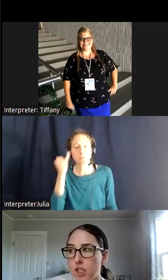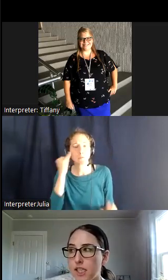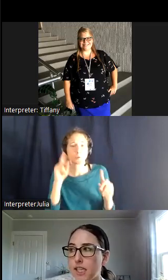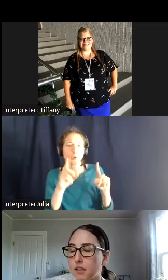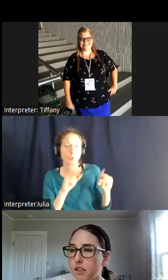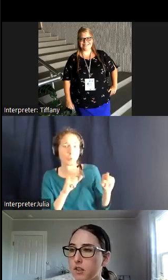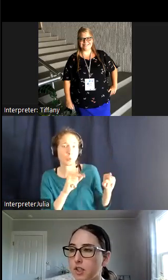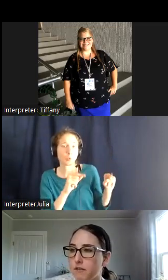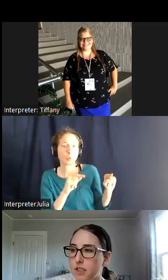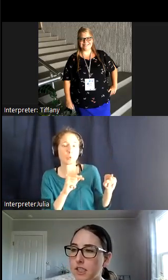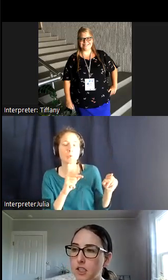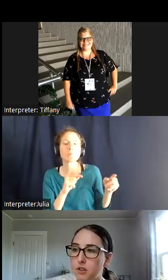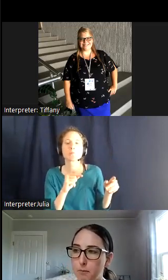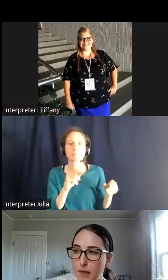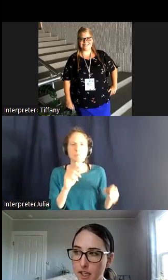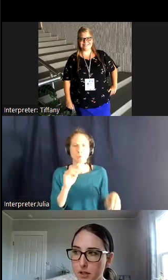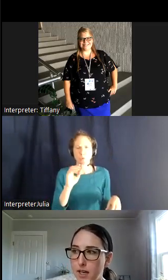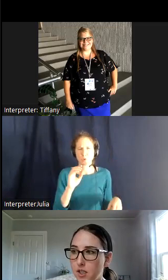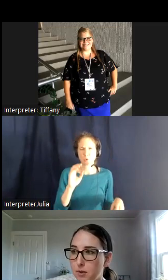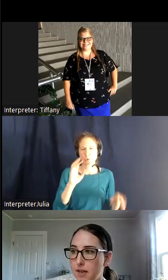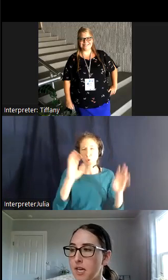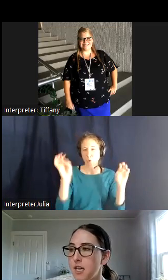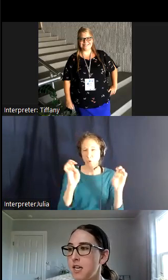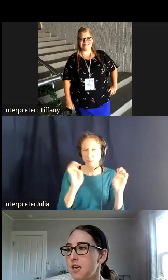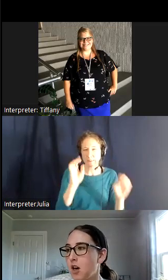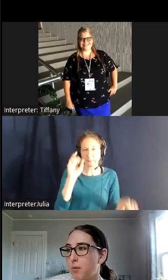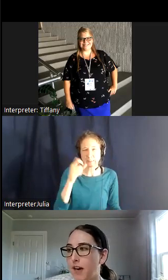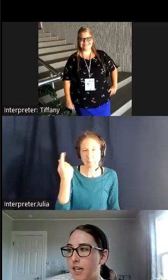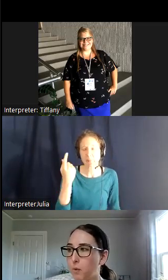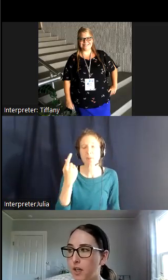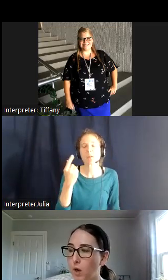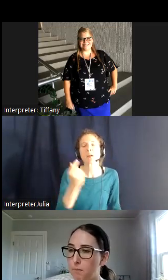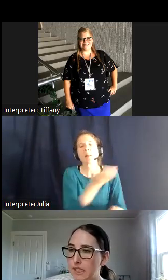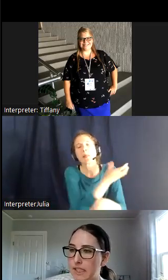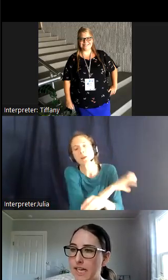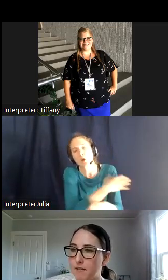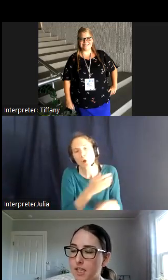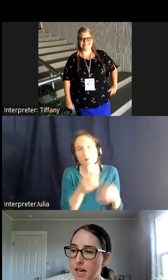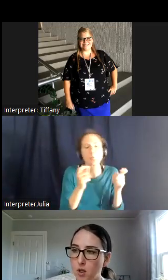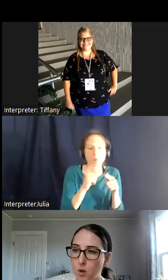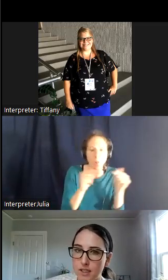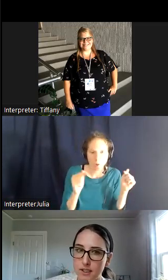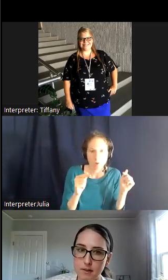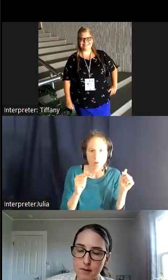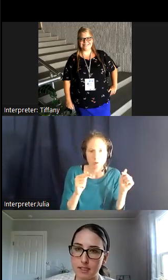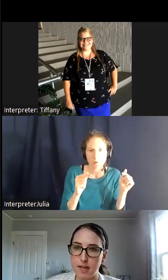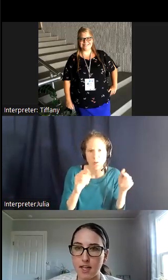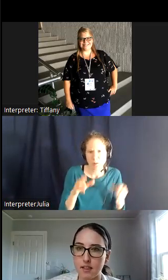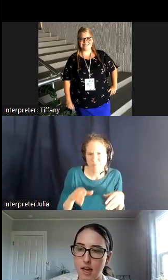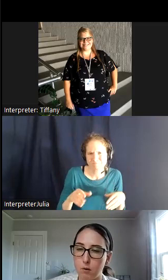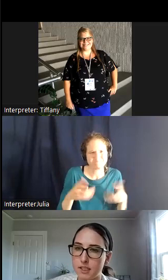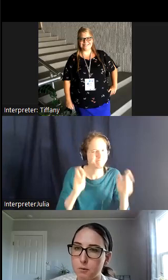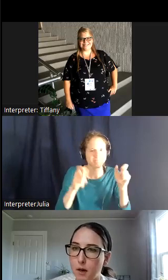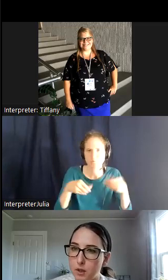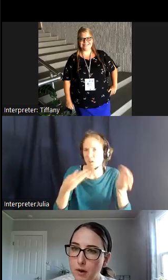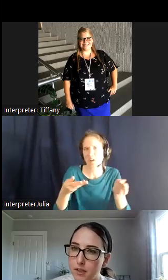an urgent need, clinical services, including medication management, are provided within 1 business day of the time the request is made.